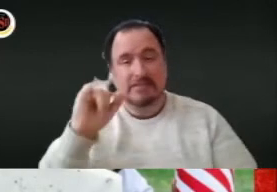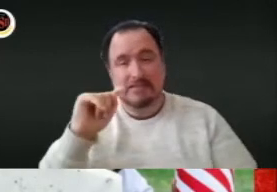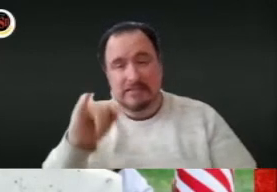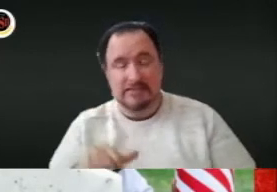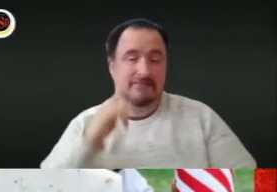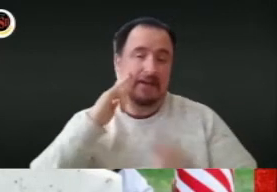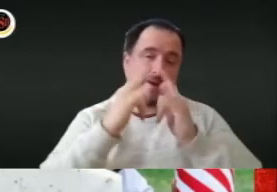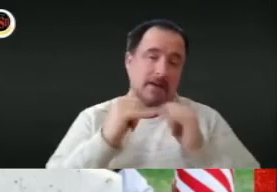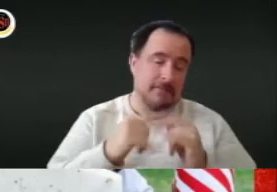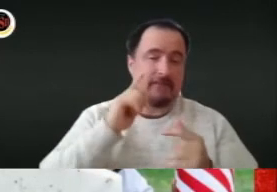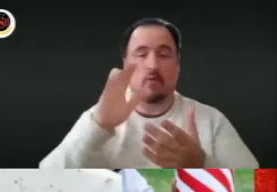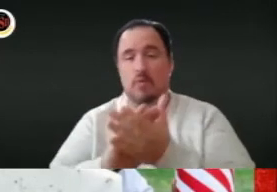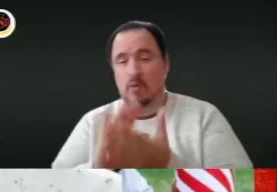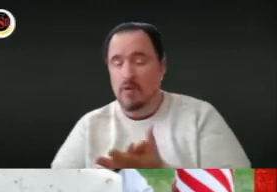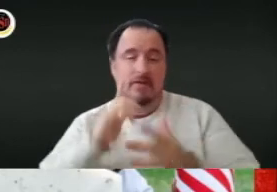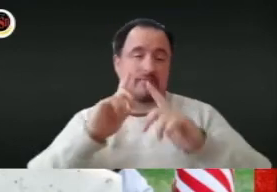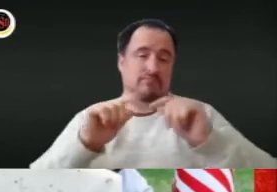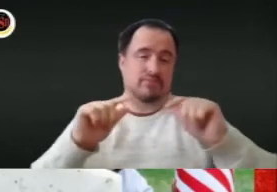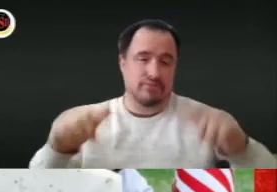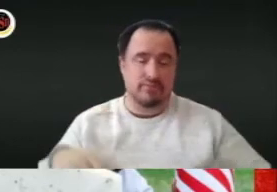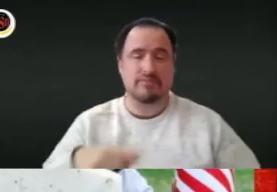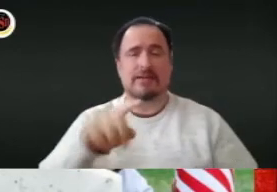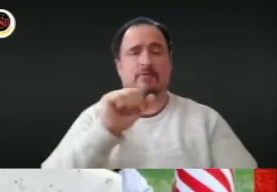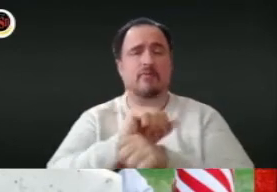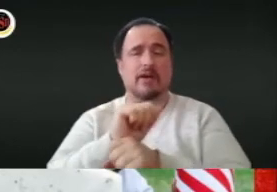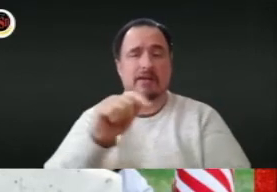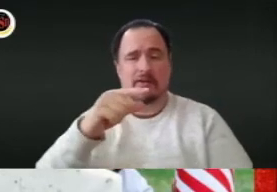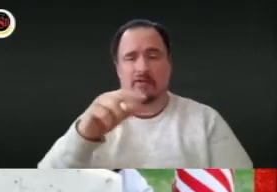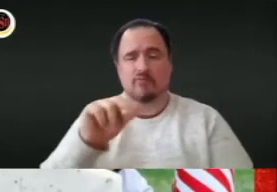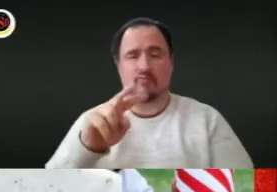do that. Different camps at schools.